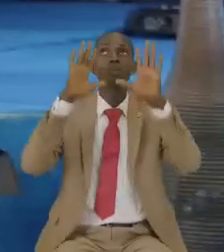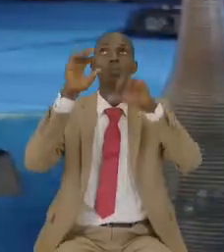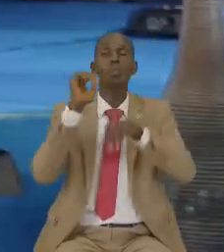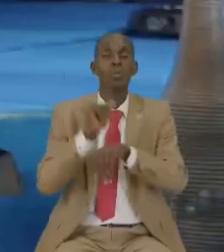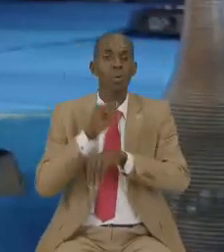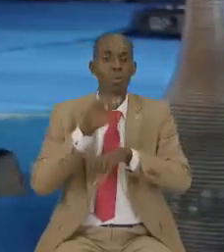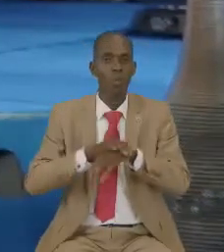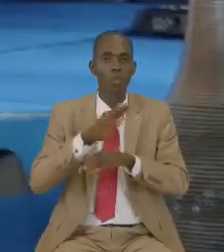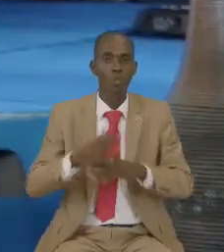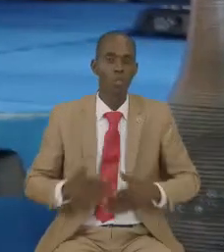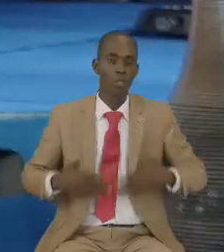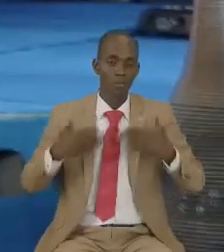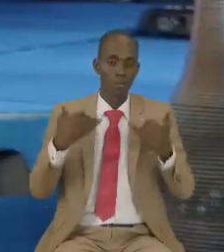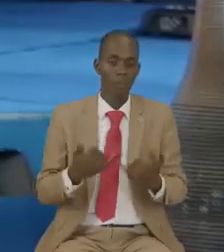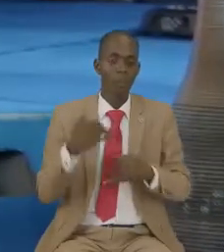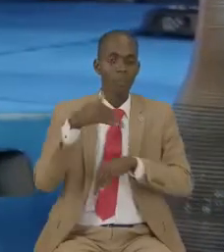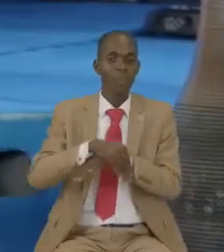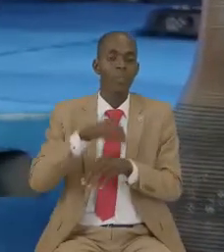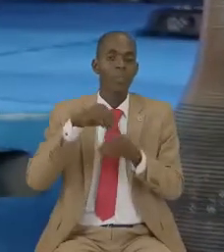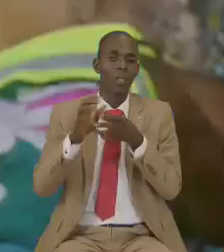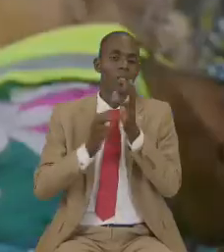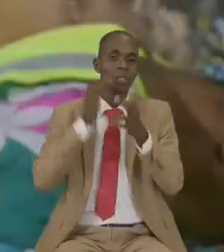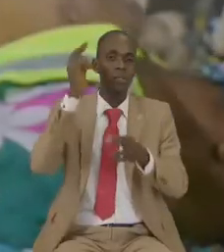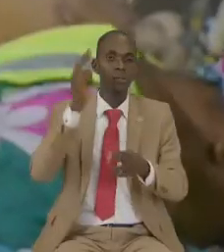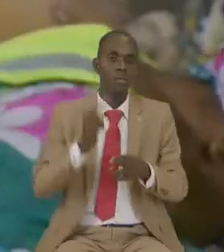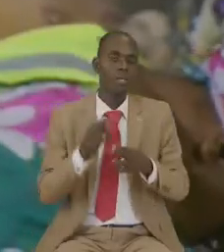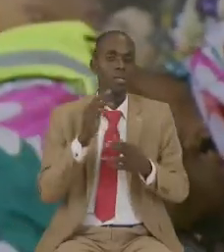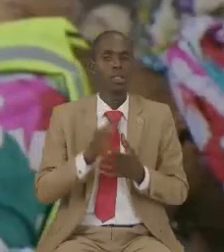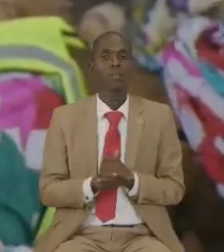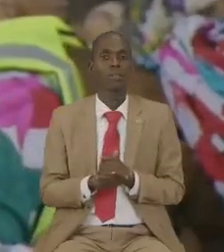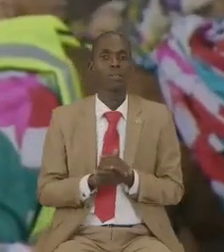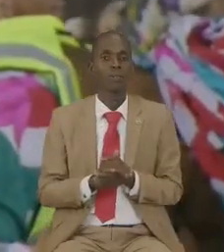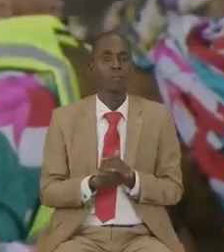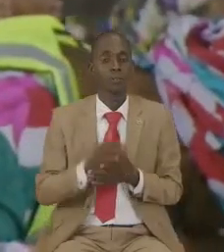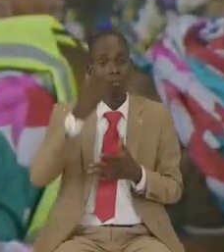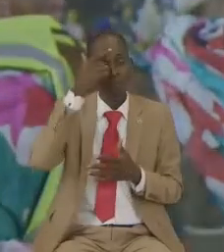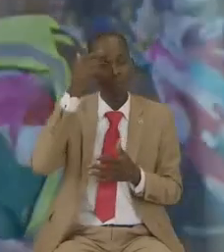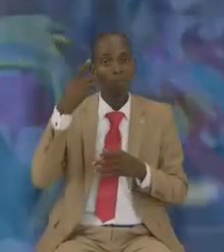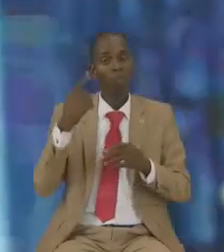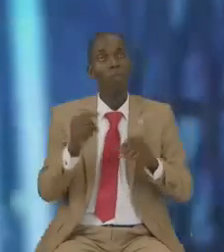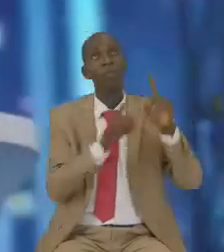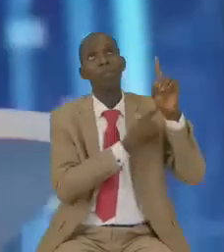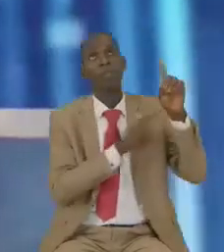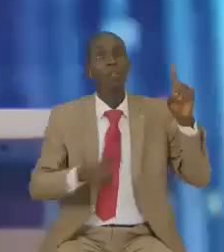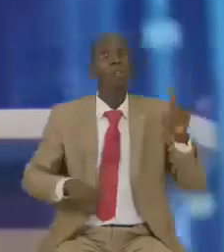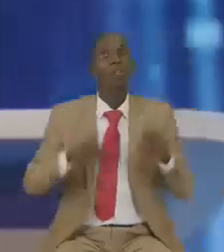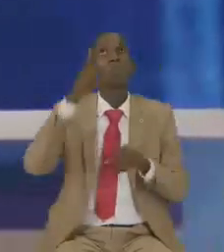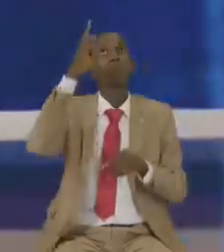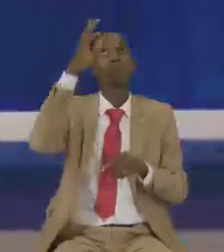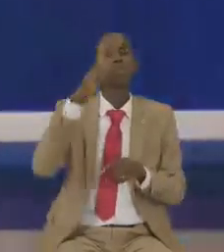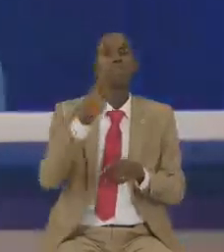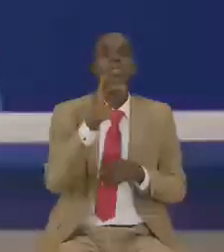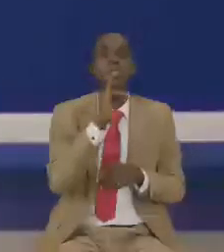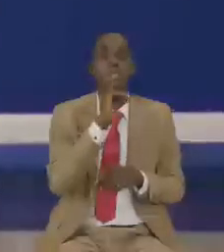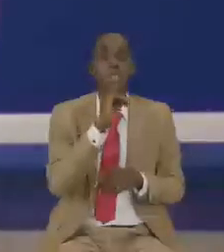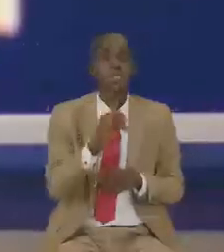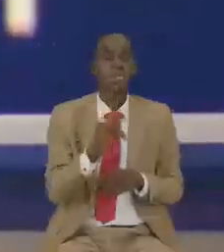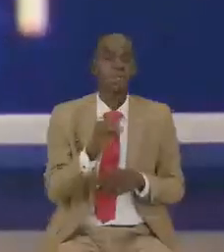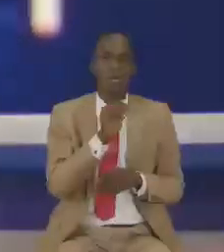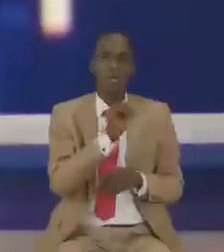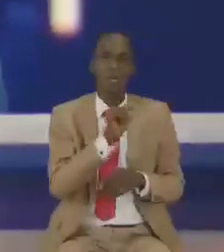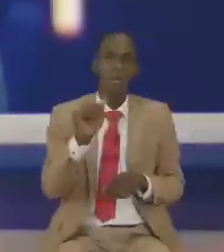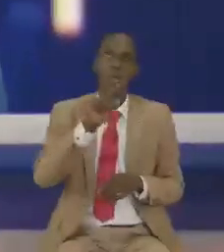life tonight in Jesus' name. Because the Lord God is a